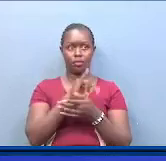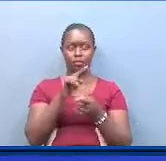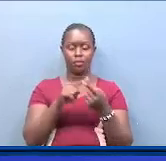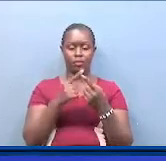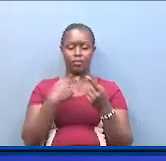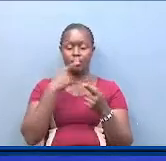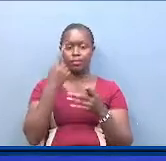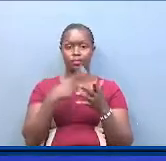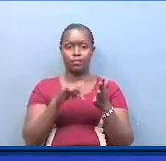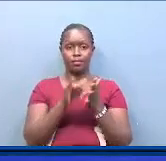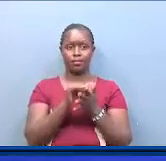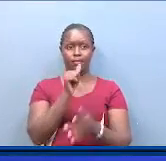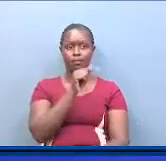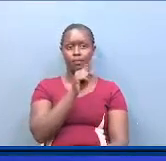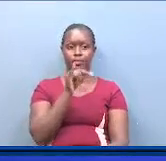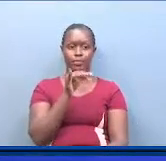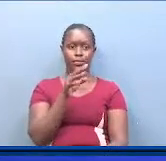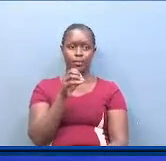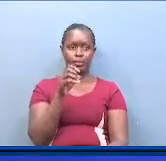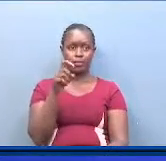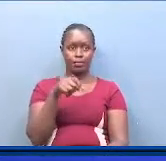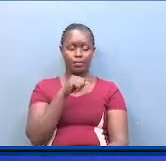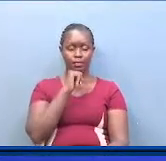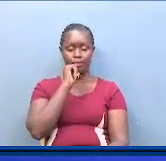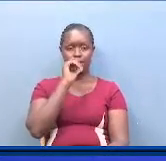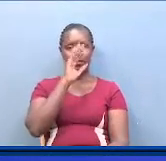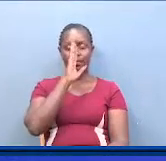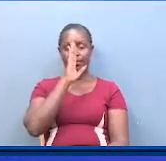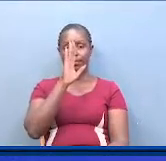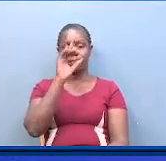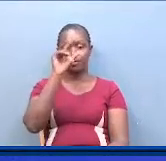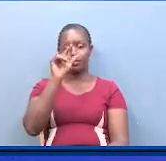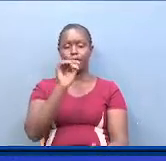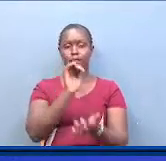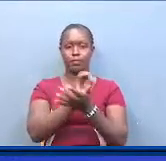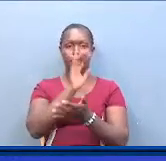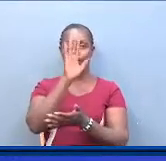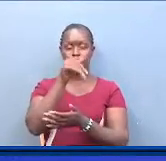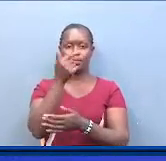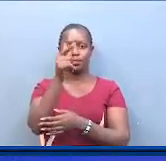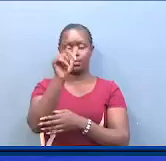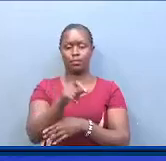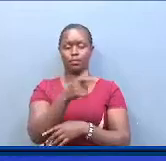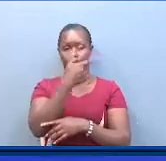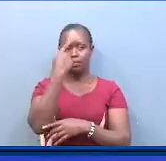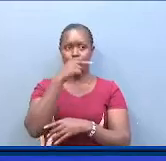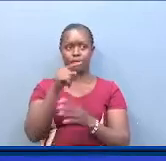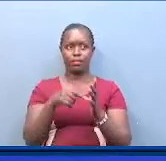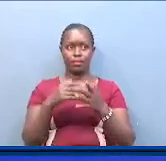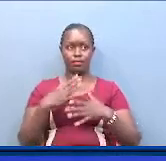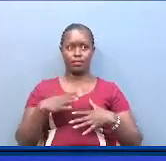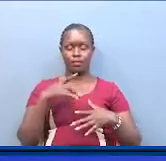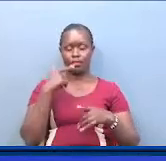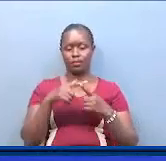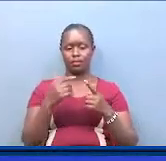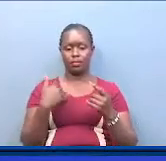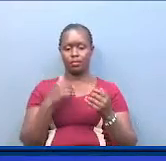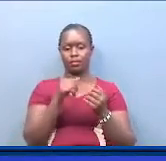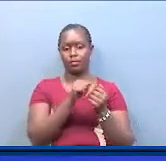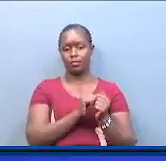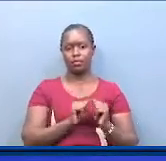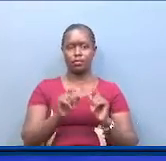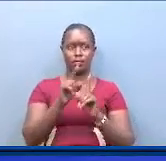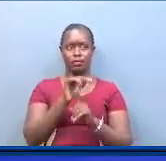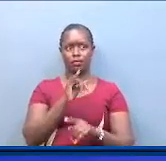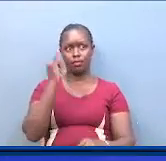saying the Azimio should not be crucified by anybody, because these are people who have come together,